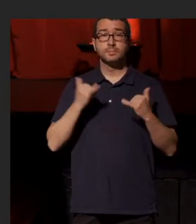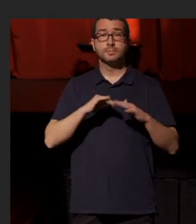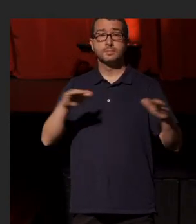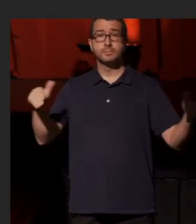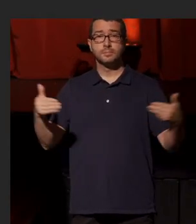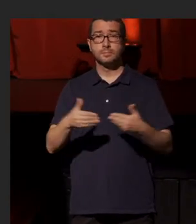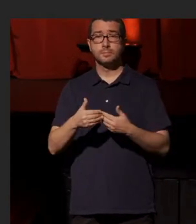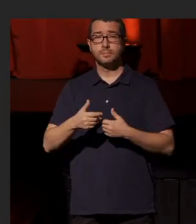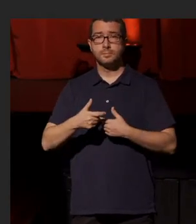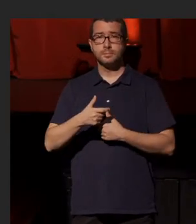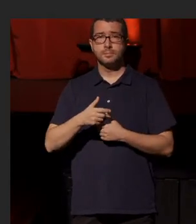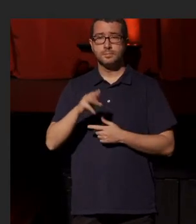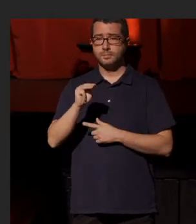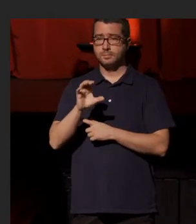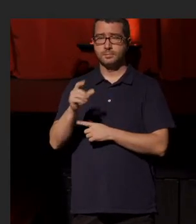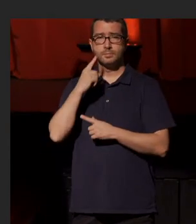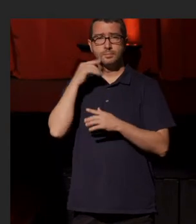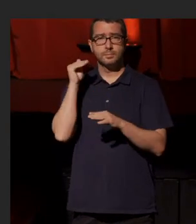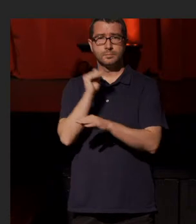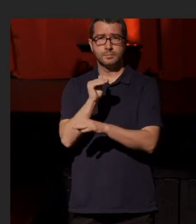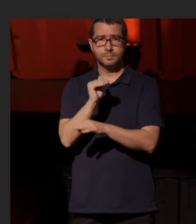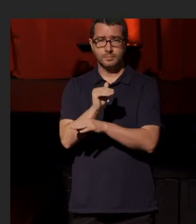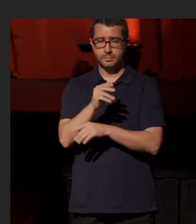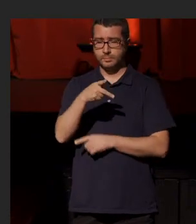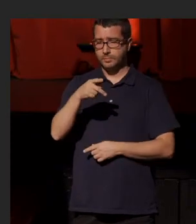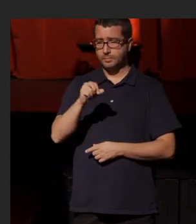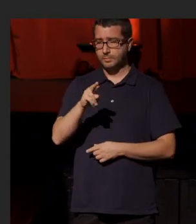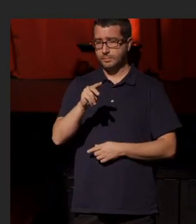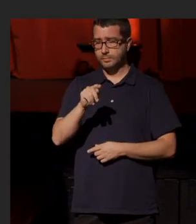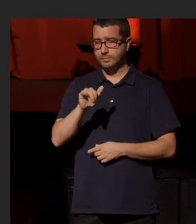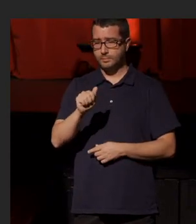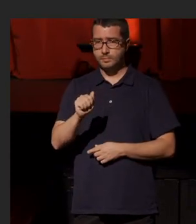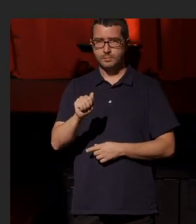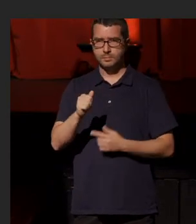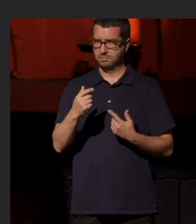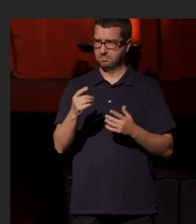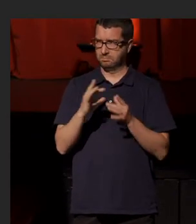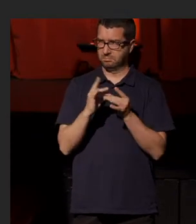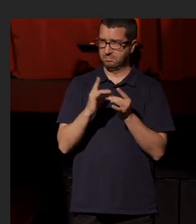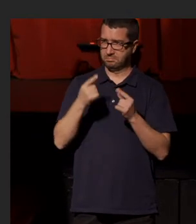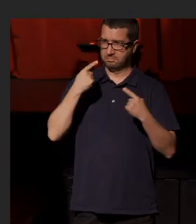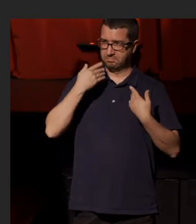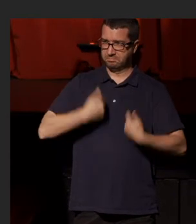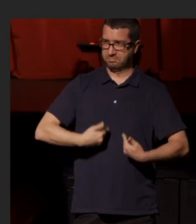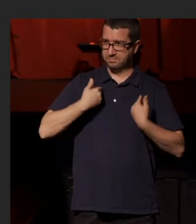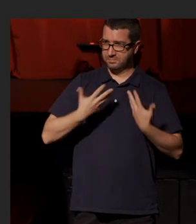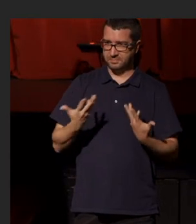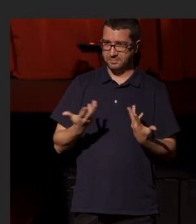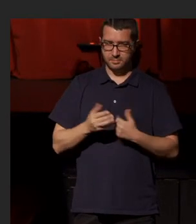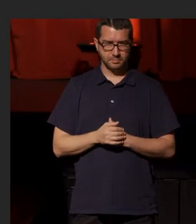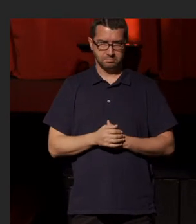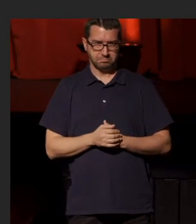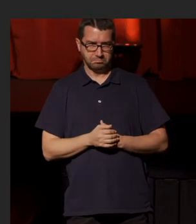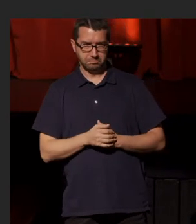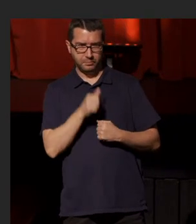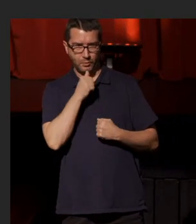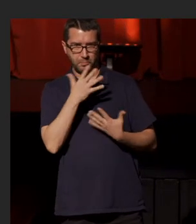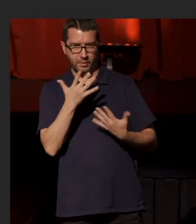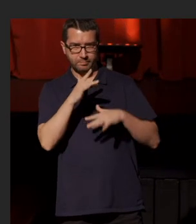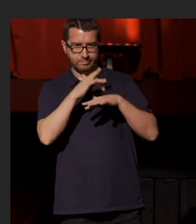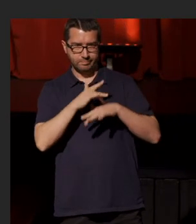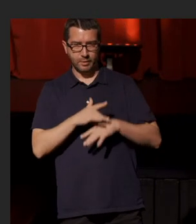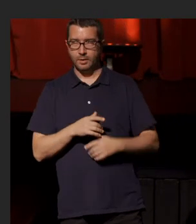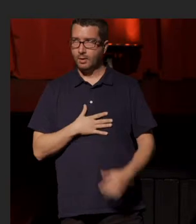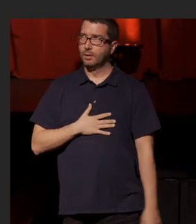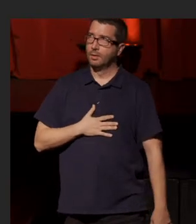our moderator for the evening, Portia Clark. Portia said to me, "What are you going to say about me?" And I said, "I'm not going to say very much." And she said, "Oh,